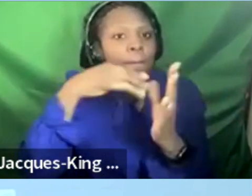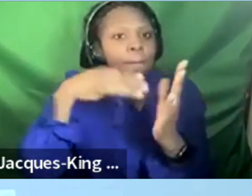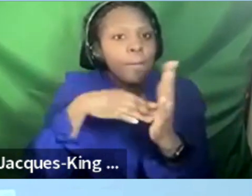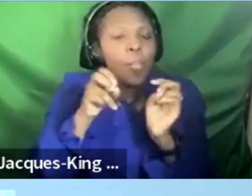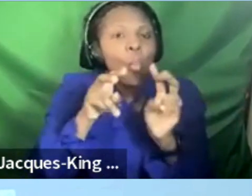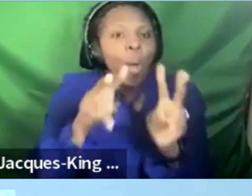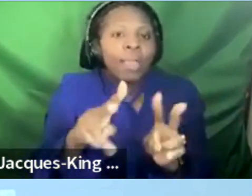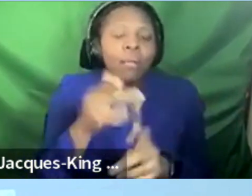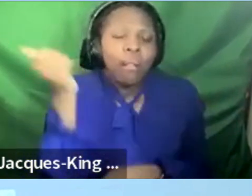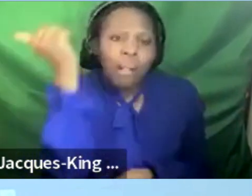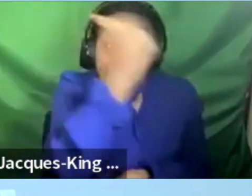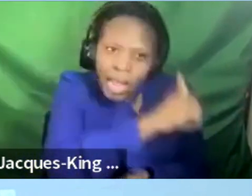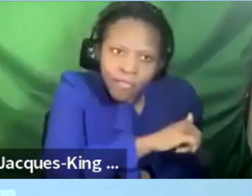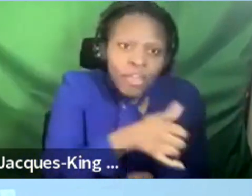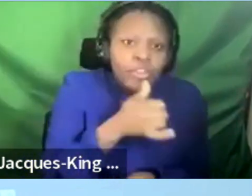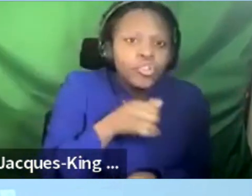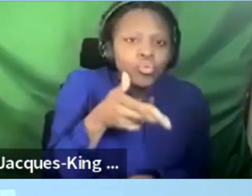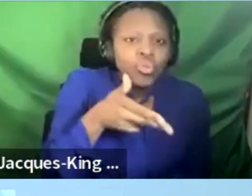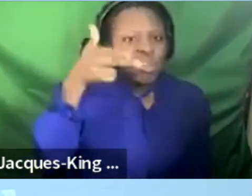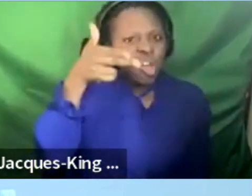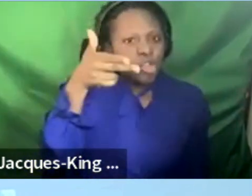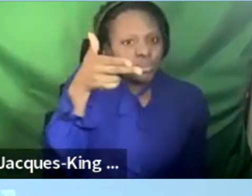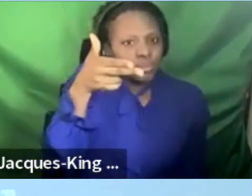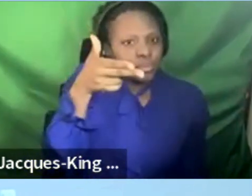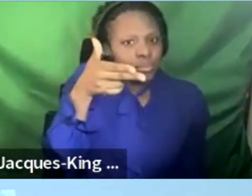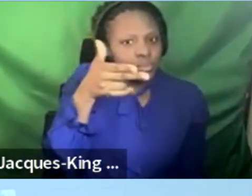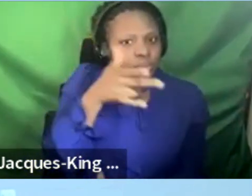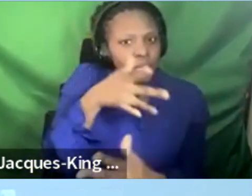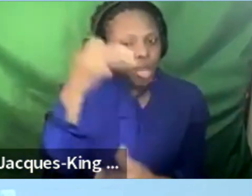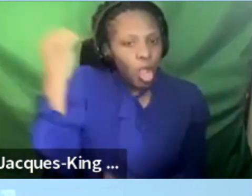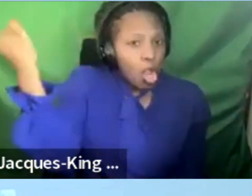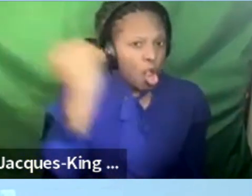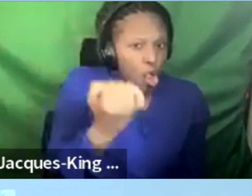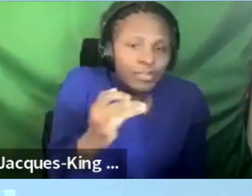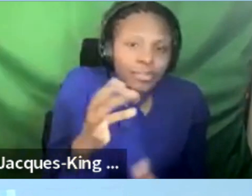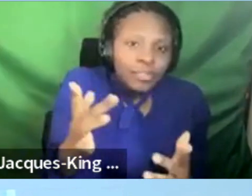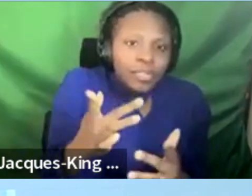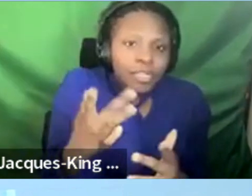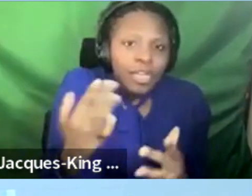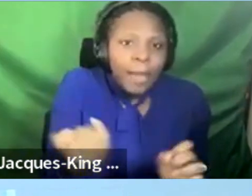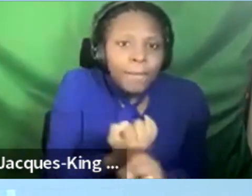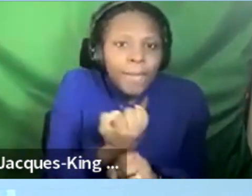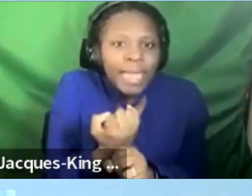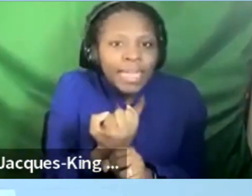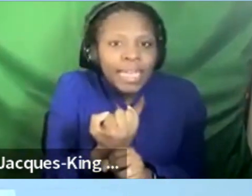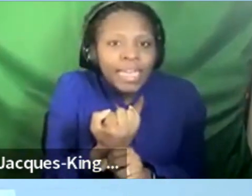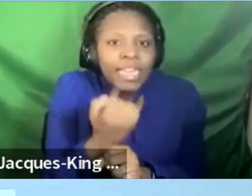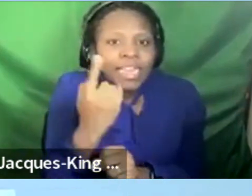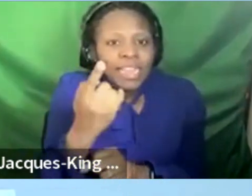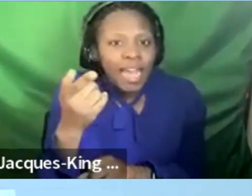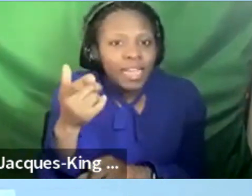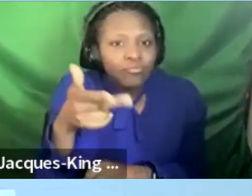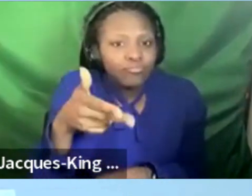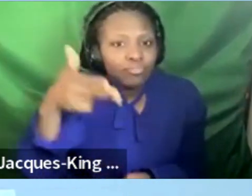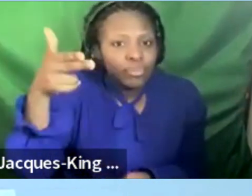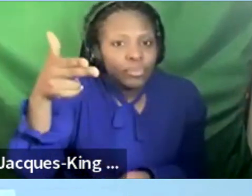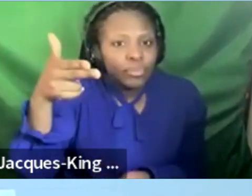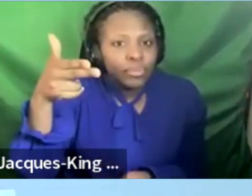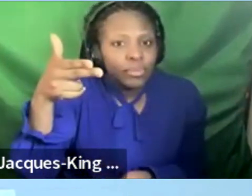There's the Baz Luhrmann way, which was very, very clever and very thought out, which is, you know, if we're going to use guns instead